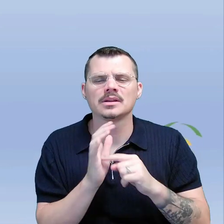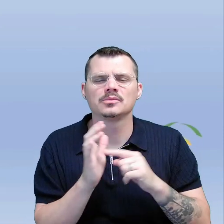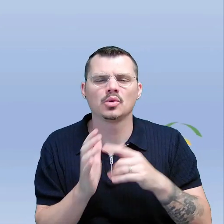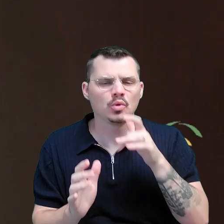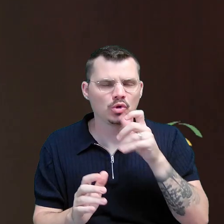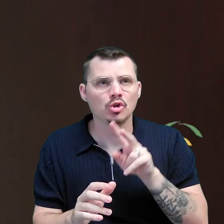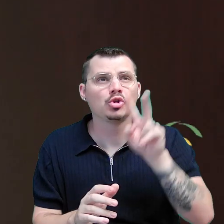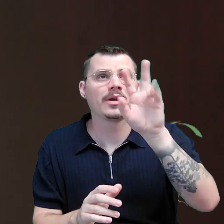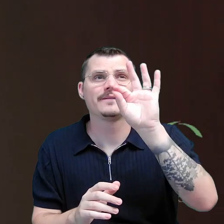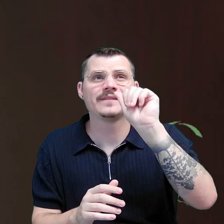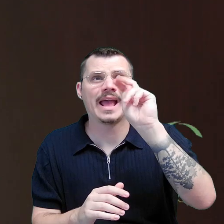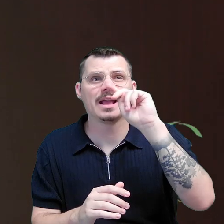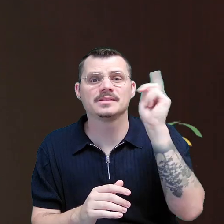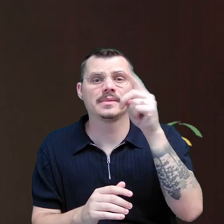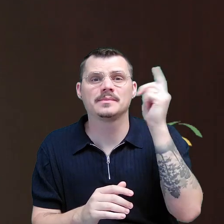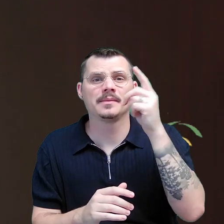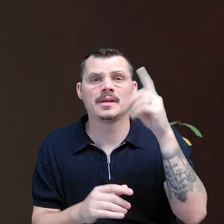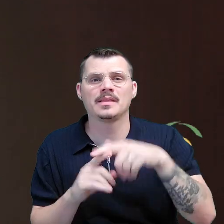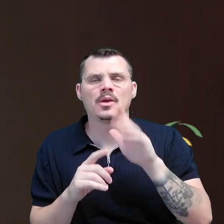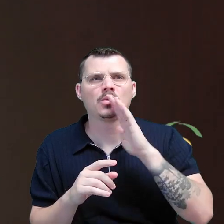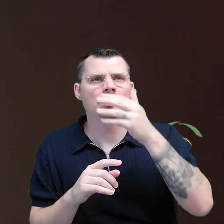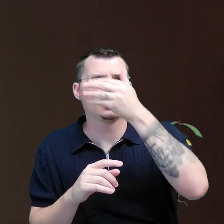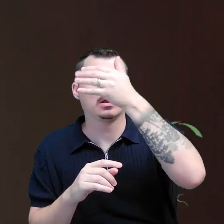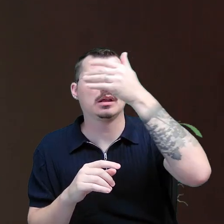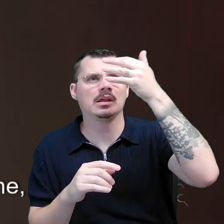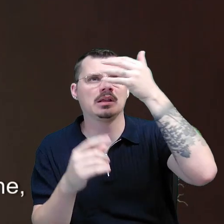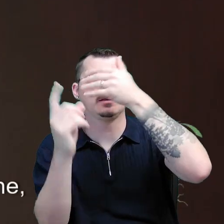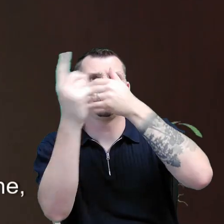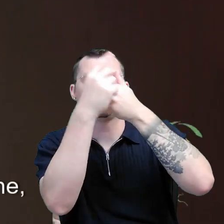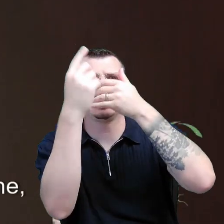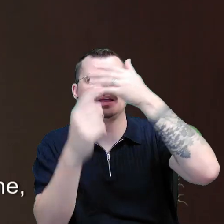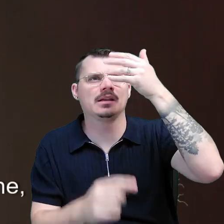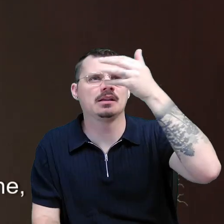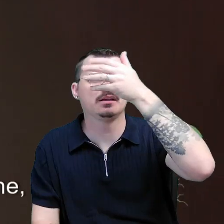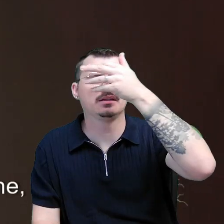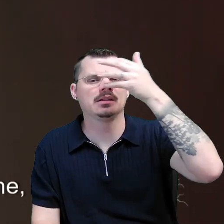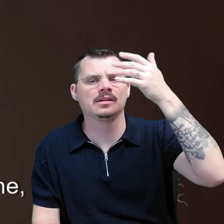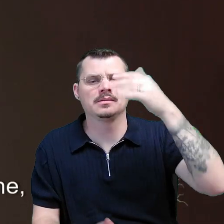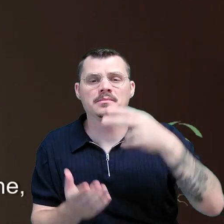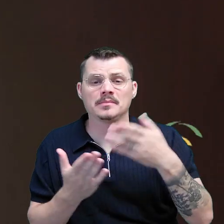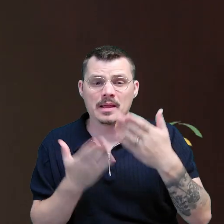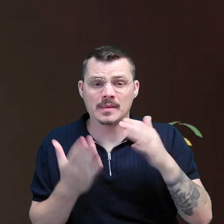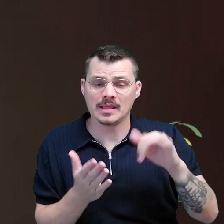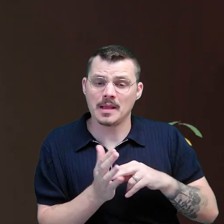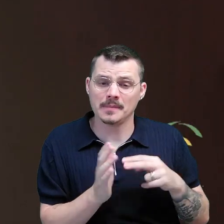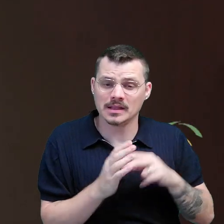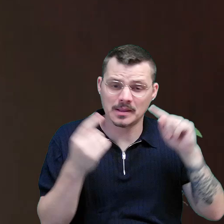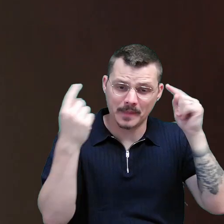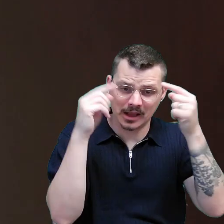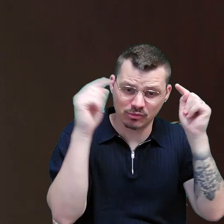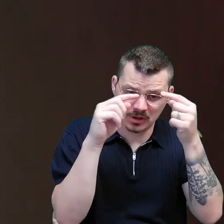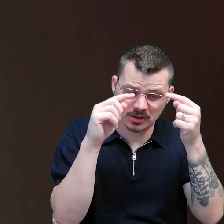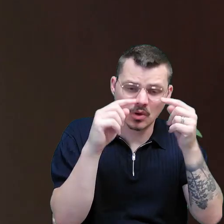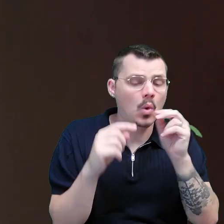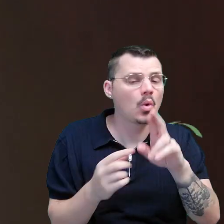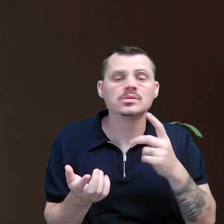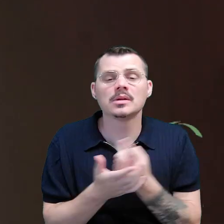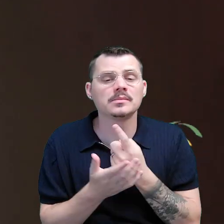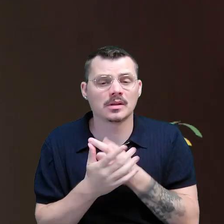at the spinning fans and then do like this. Sometimes that means migraine headache. Sometimes it